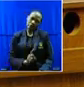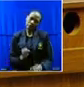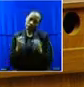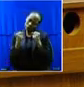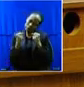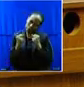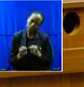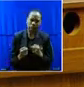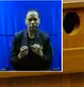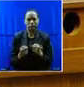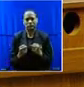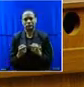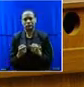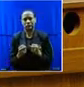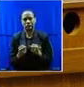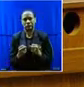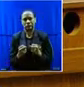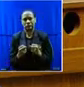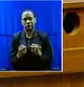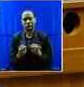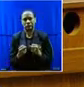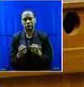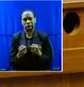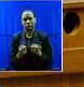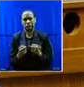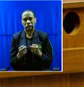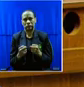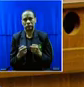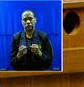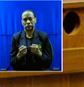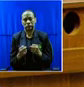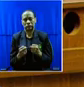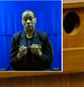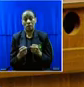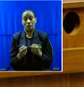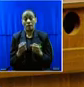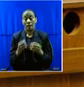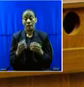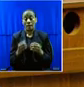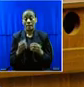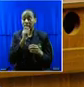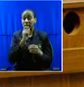and impossible to extend it beyond the further 3 months.